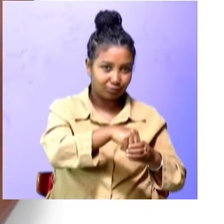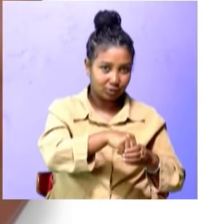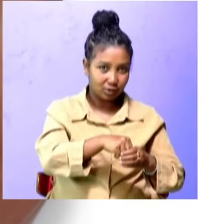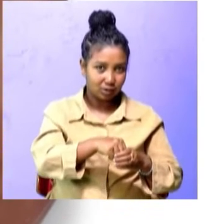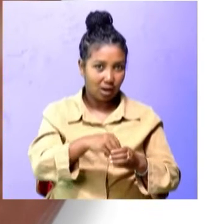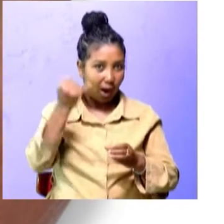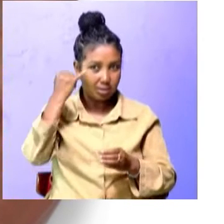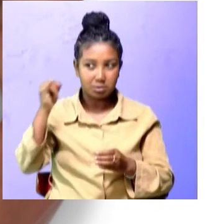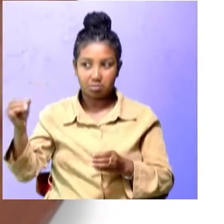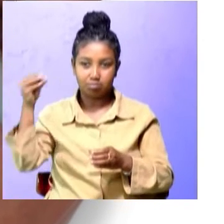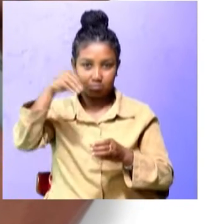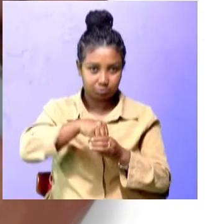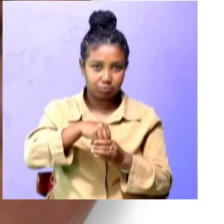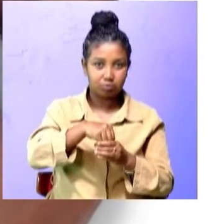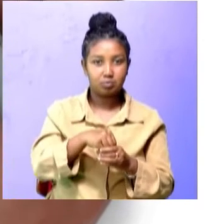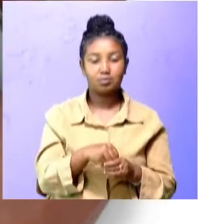Speeches of